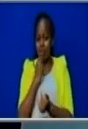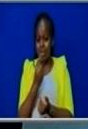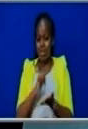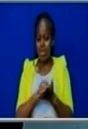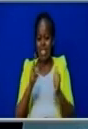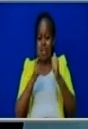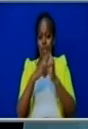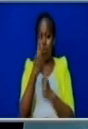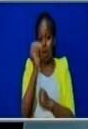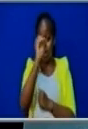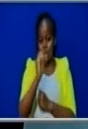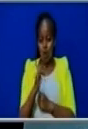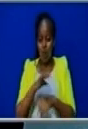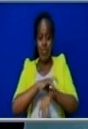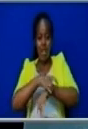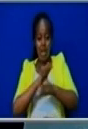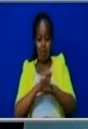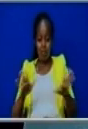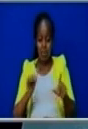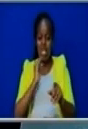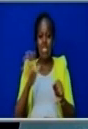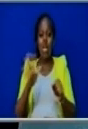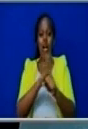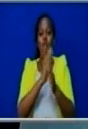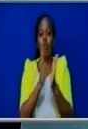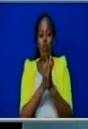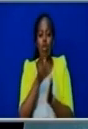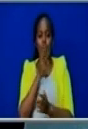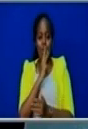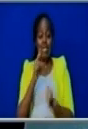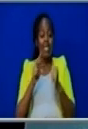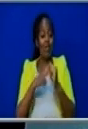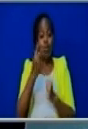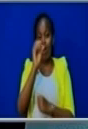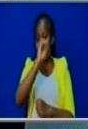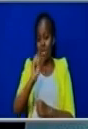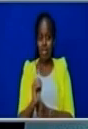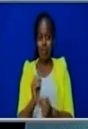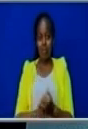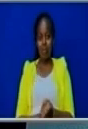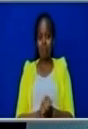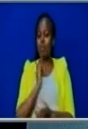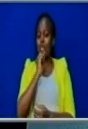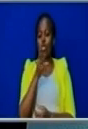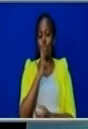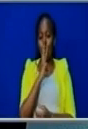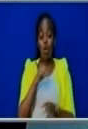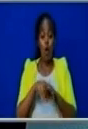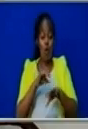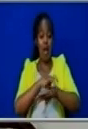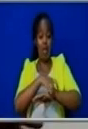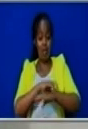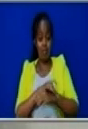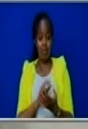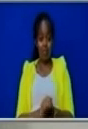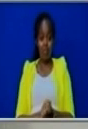the earth's surface is It's covered with water. 71% 71% is water. covered with water.